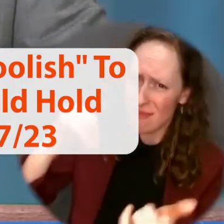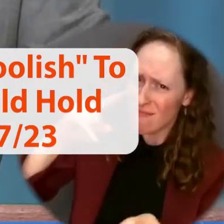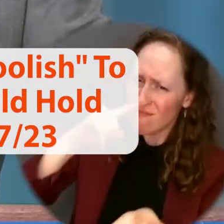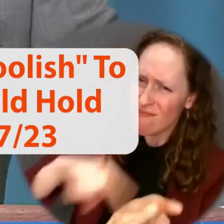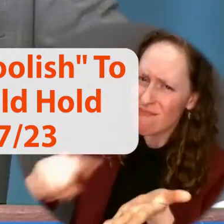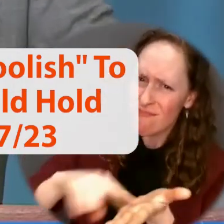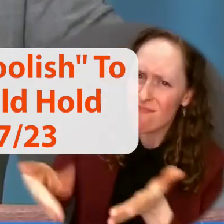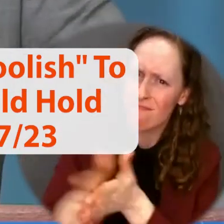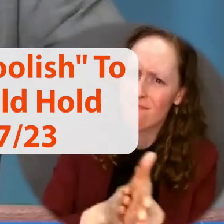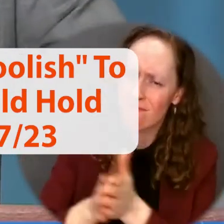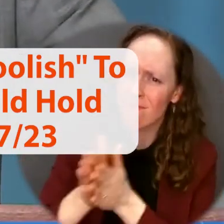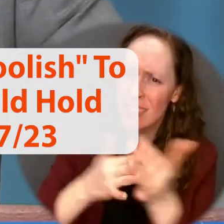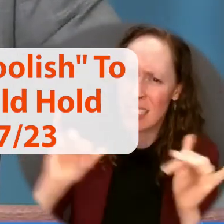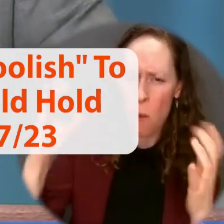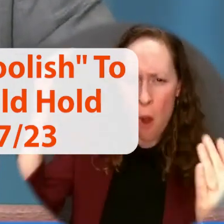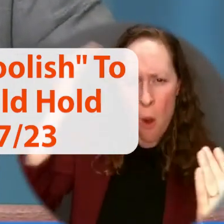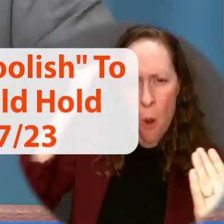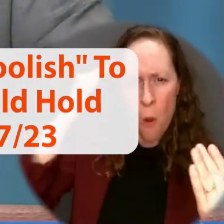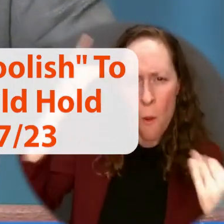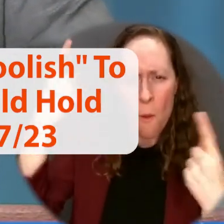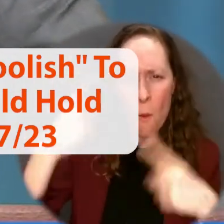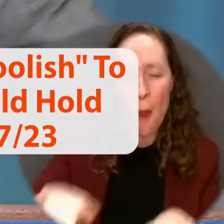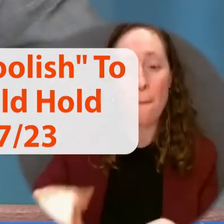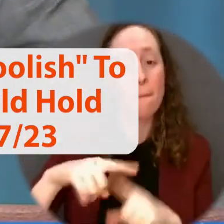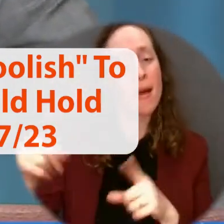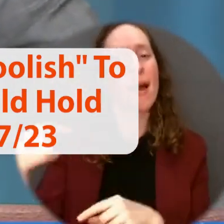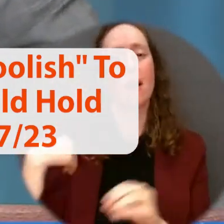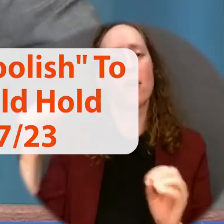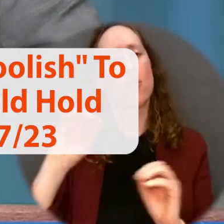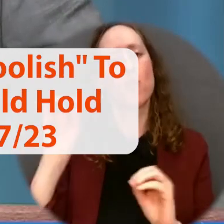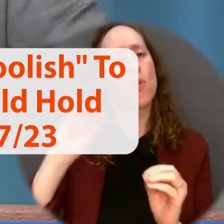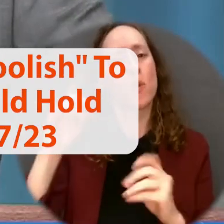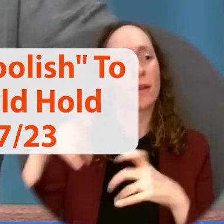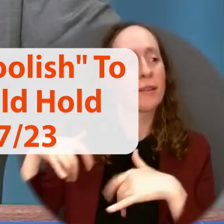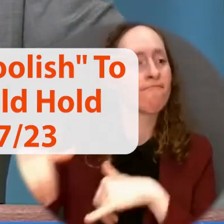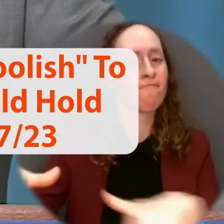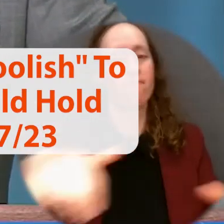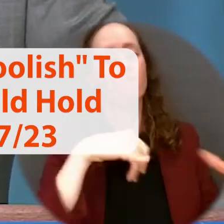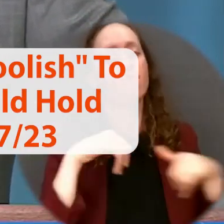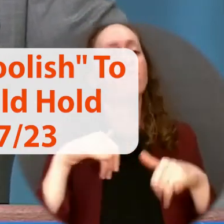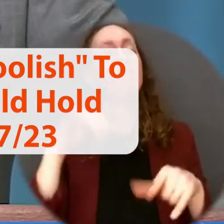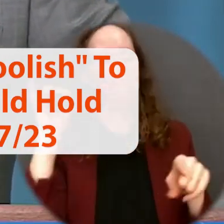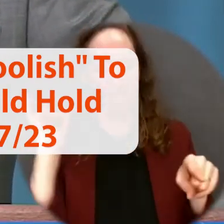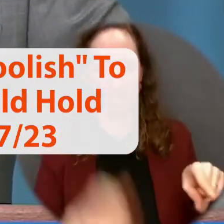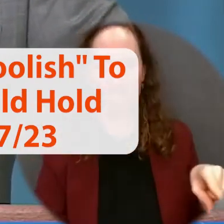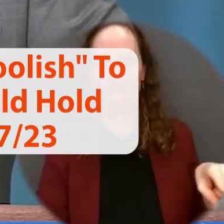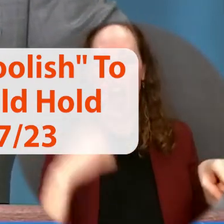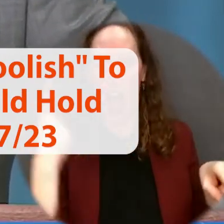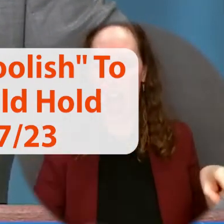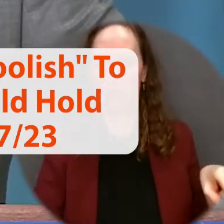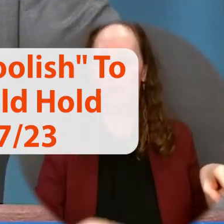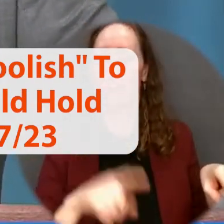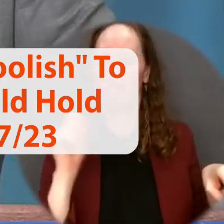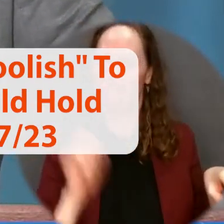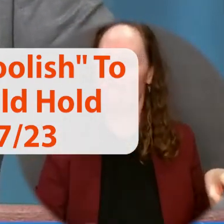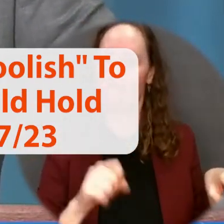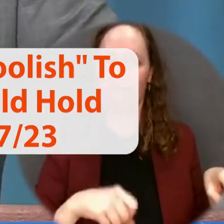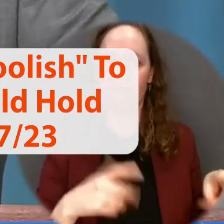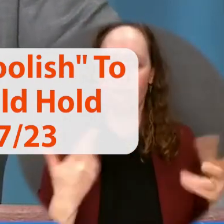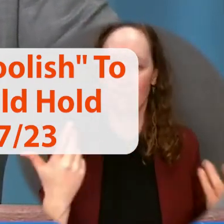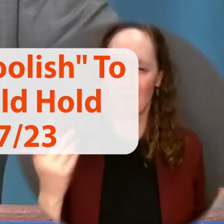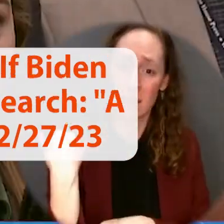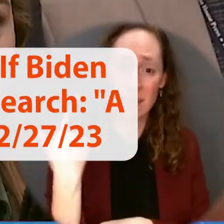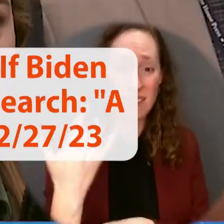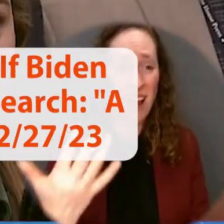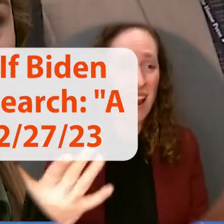given that we don't have a consensus, it would be foolish for me to get out ahead of speculation on hypothetical situations to come. We just